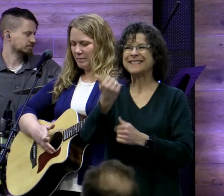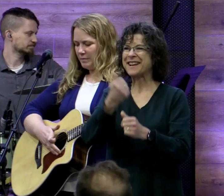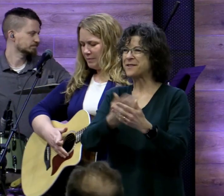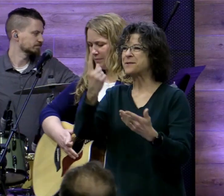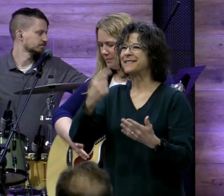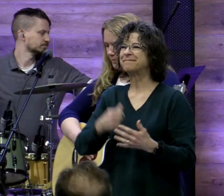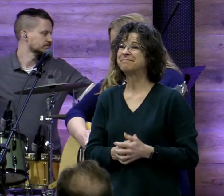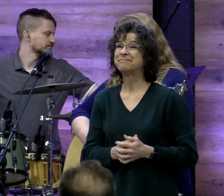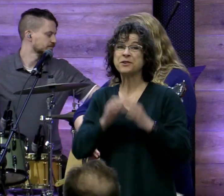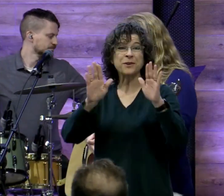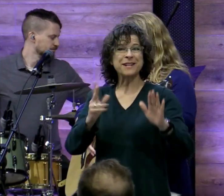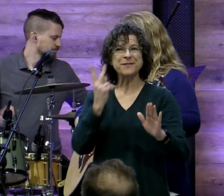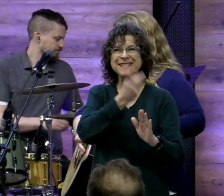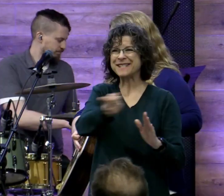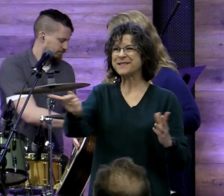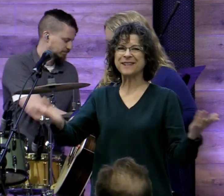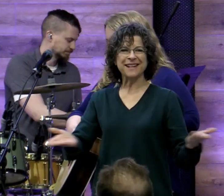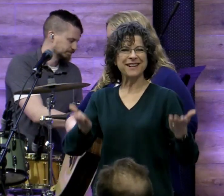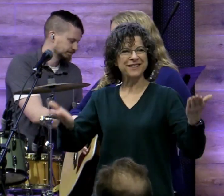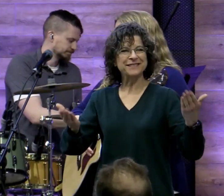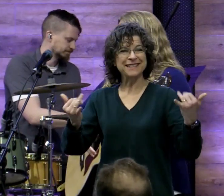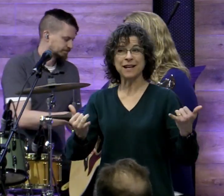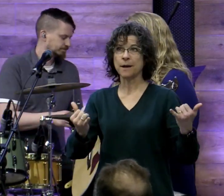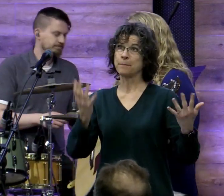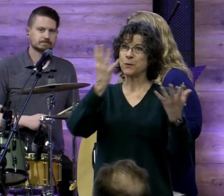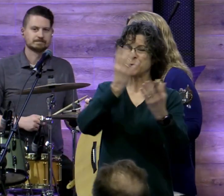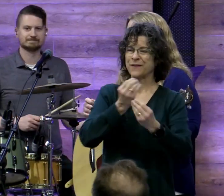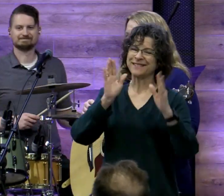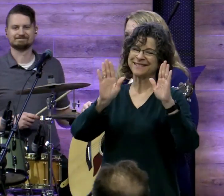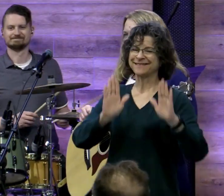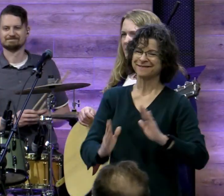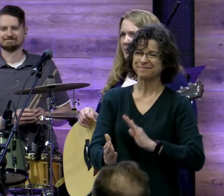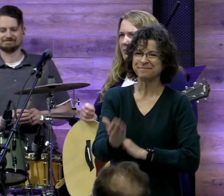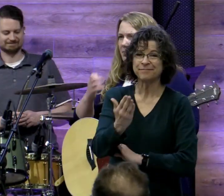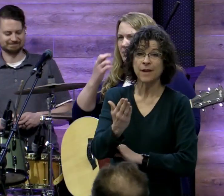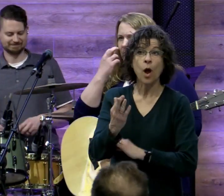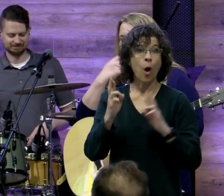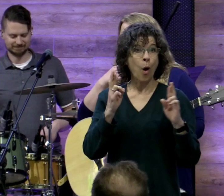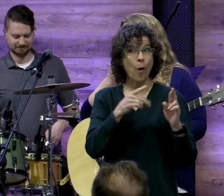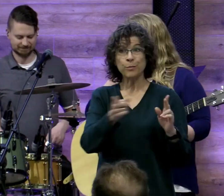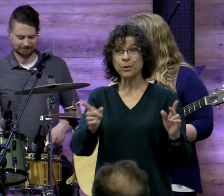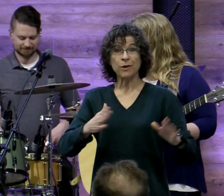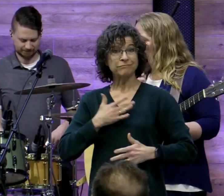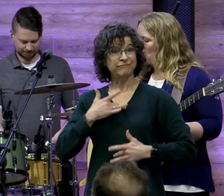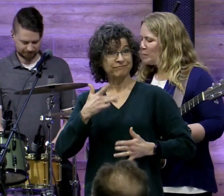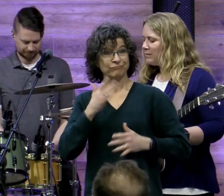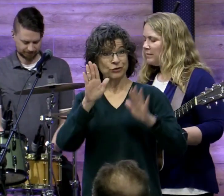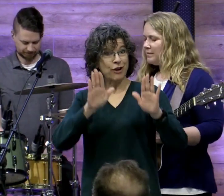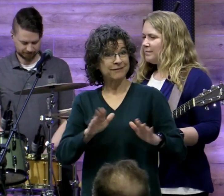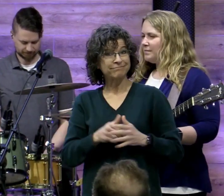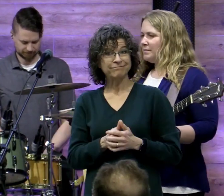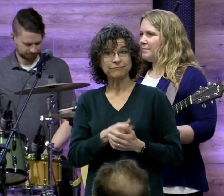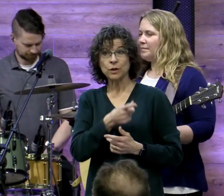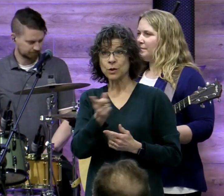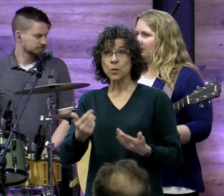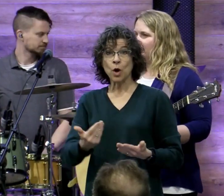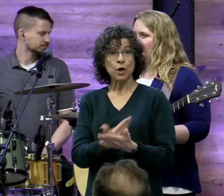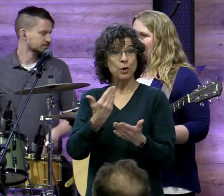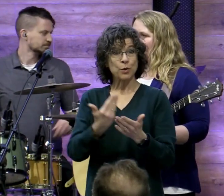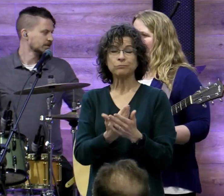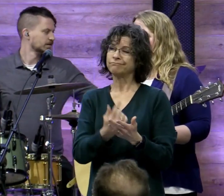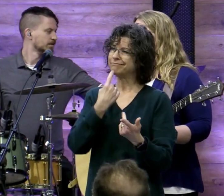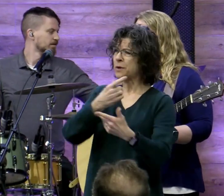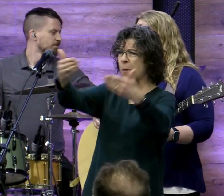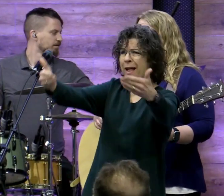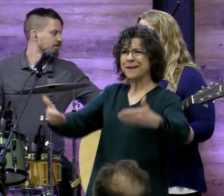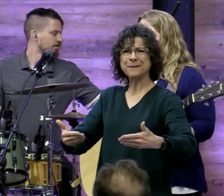Everyone, it's great to see you guys at Rock Hill on a beautiful Sunday morning. Hope you guys are doing great. If you're new with us today, I just want to say welcome.